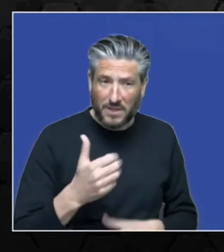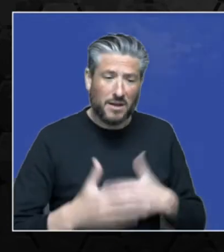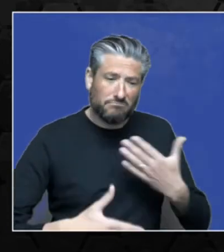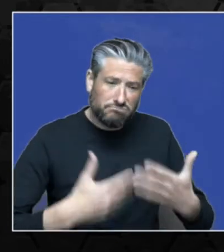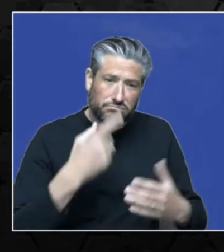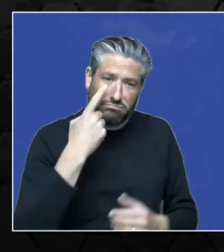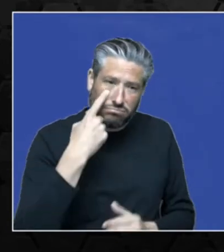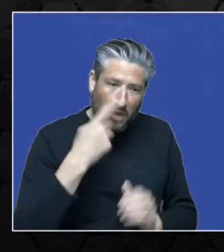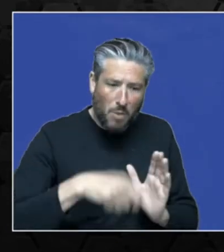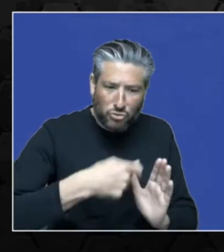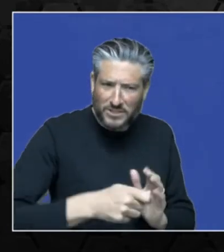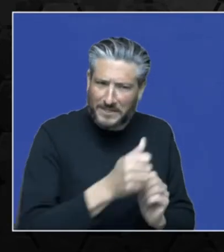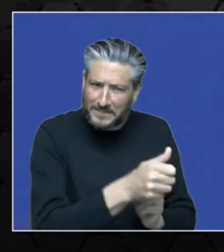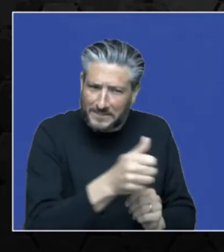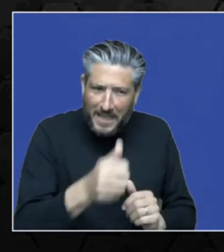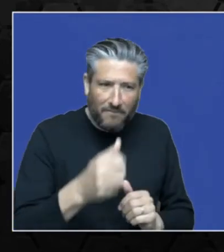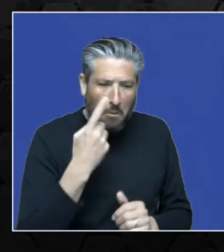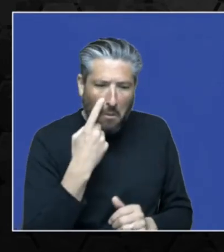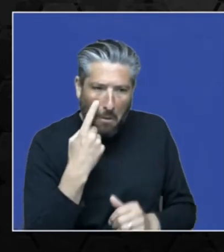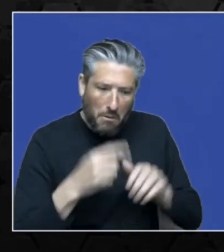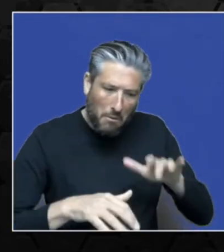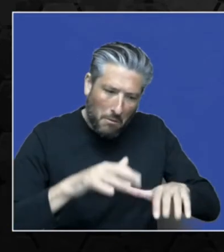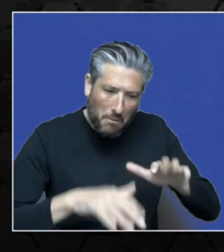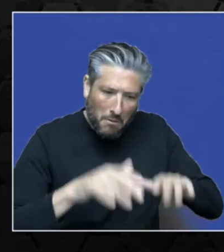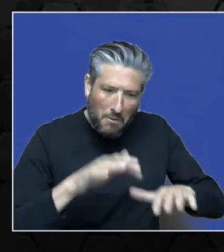questions that you may have.